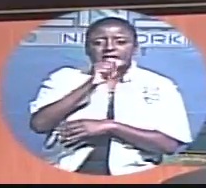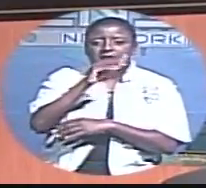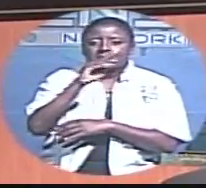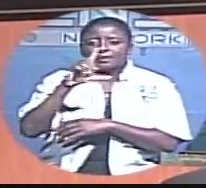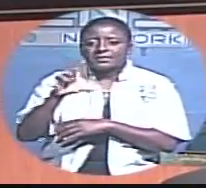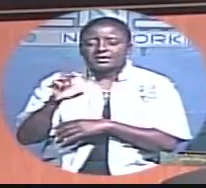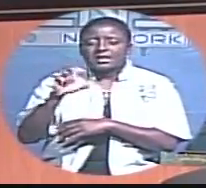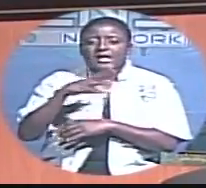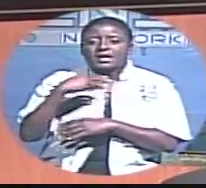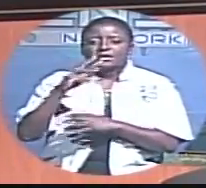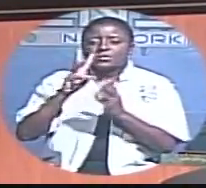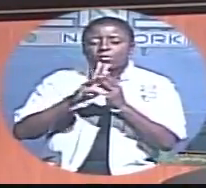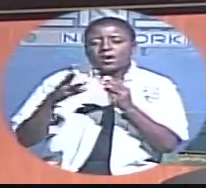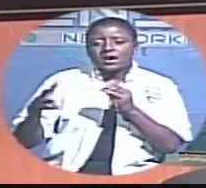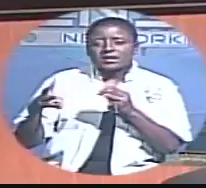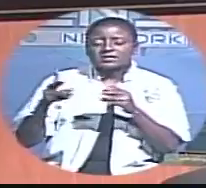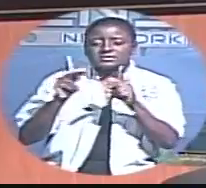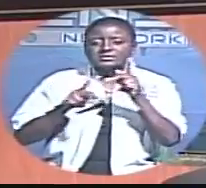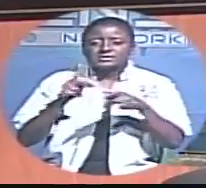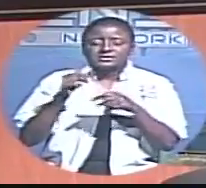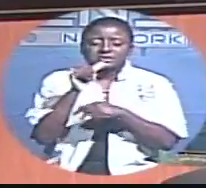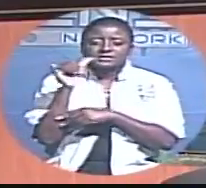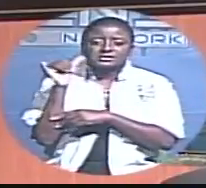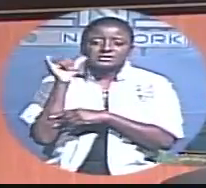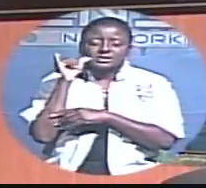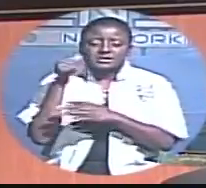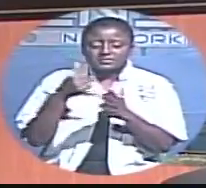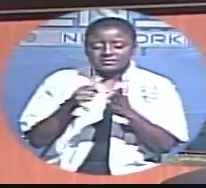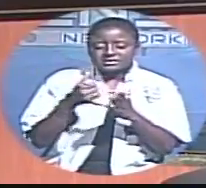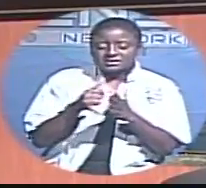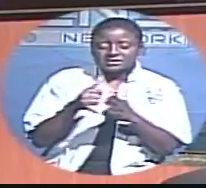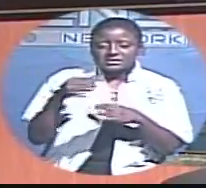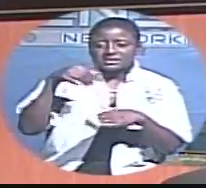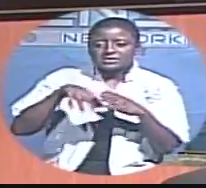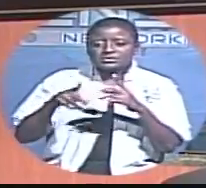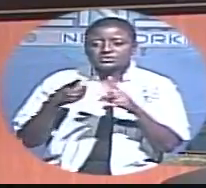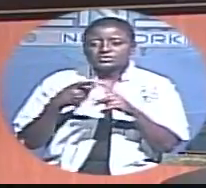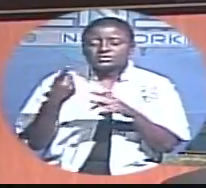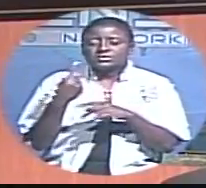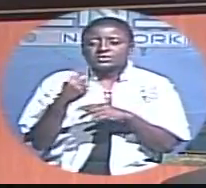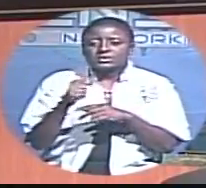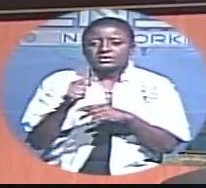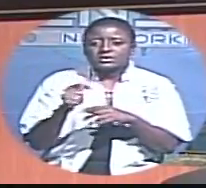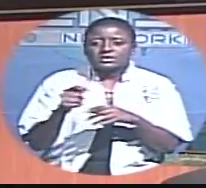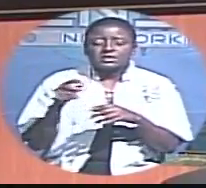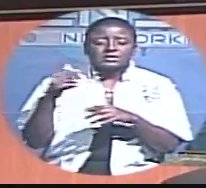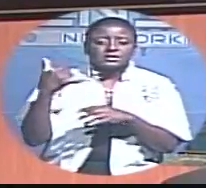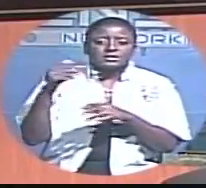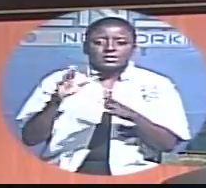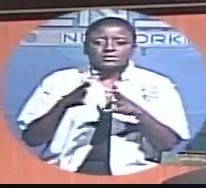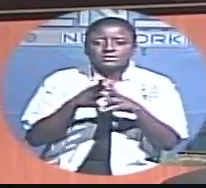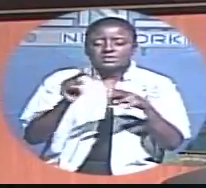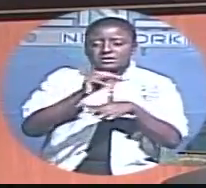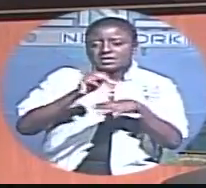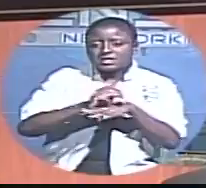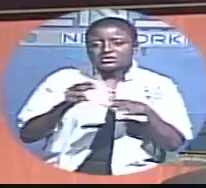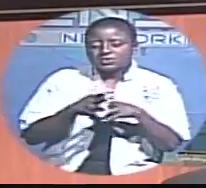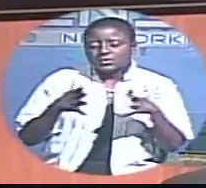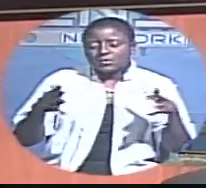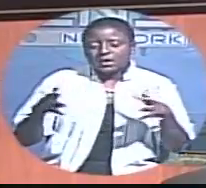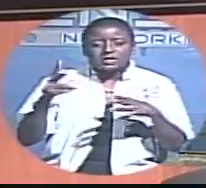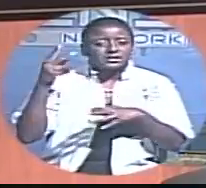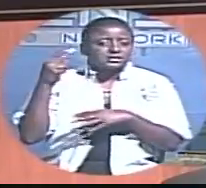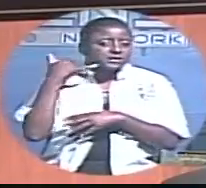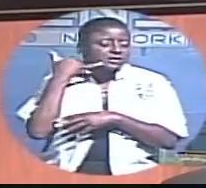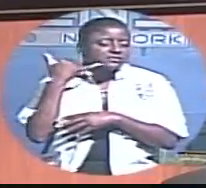yesterday, amidst a government investigation into the unprecedented nationwide telephone shutdown yesterday. Clint Watson tells us